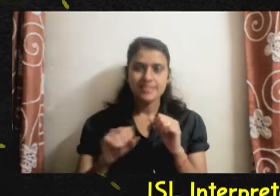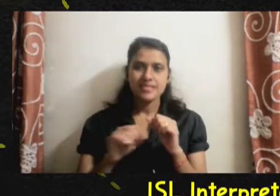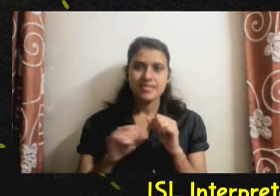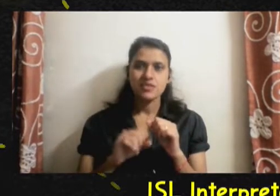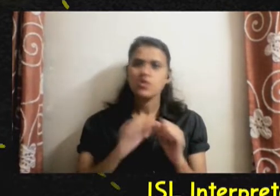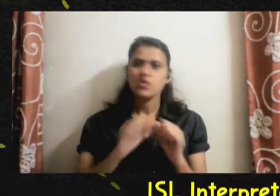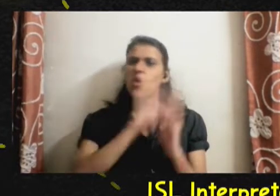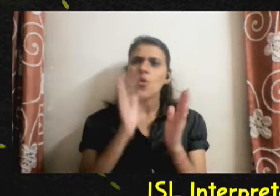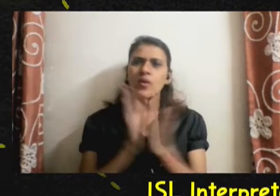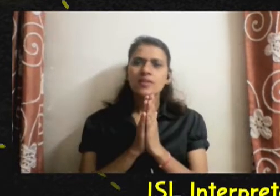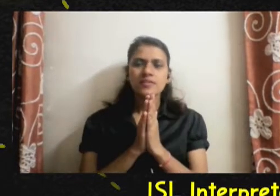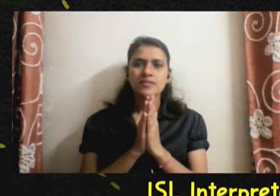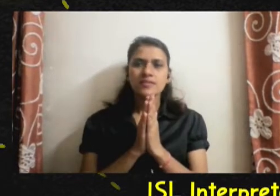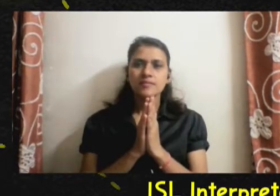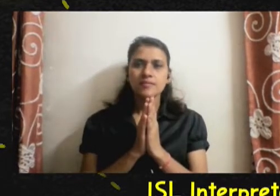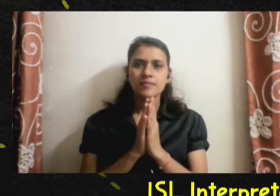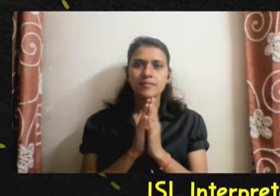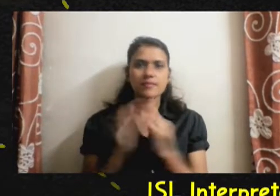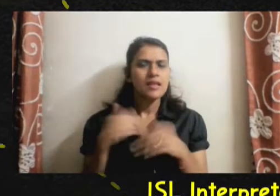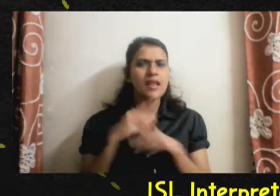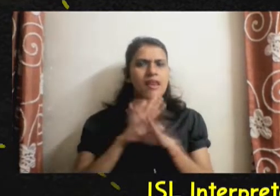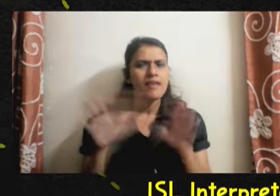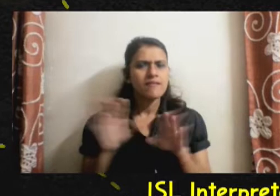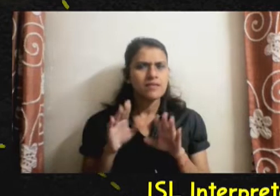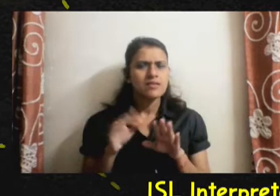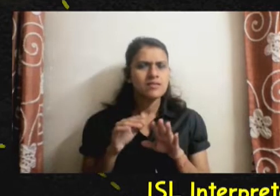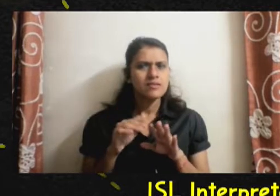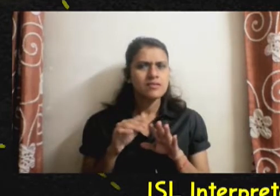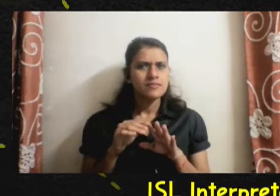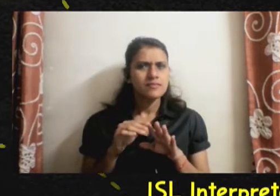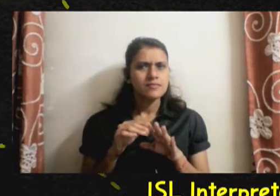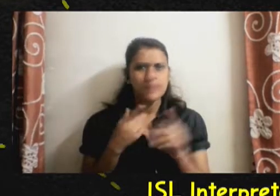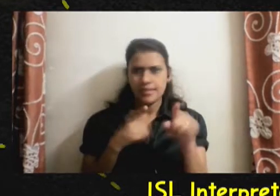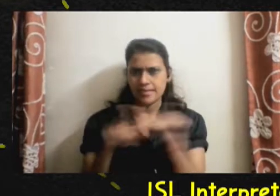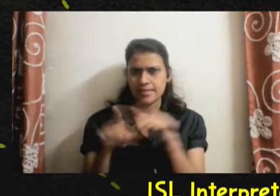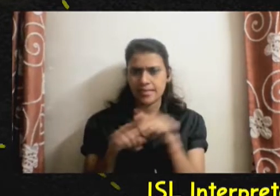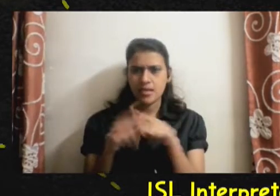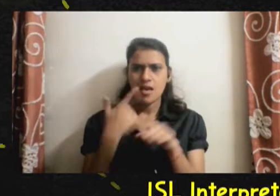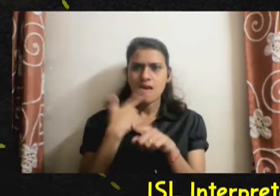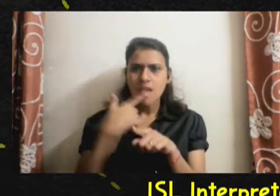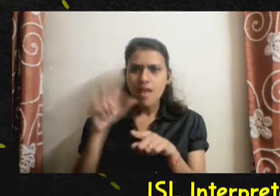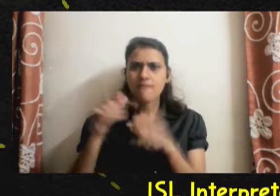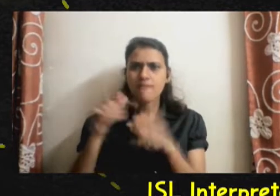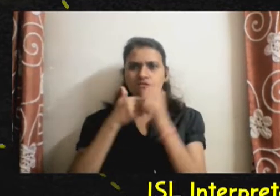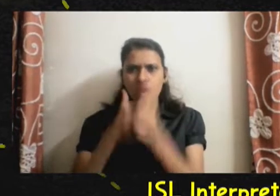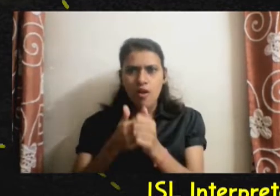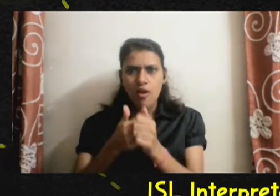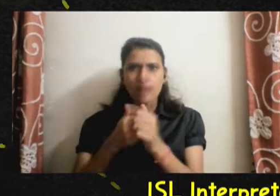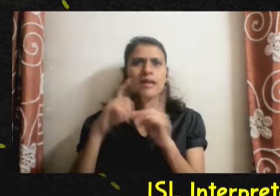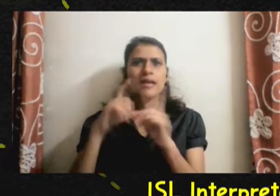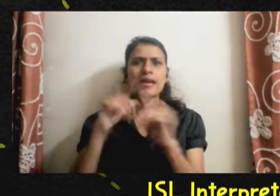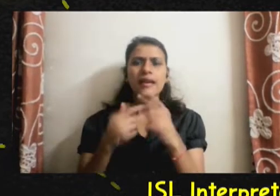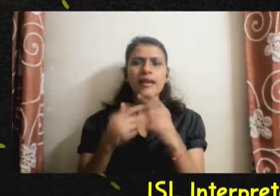these things. And I was very, very always, for example, resistant to mining the data straight away.